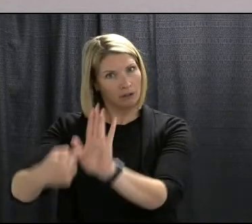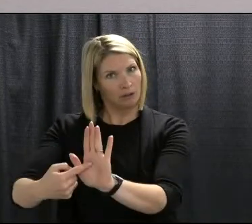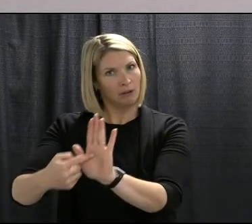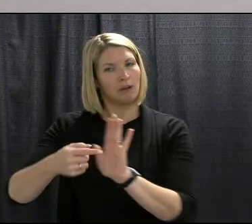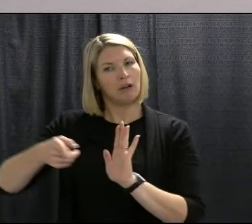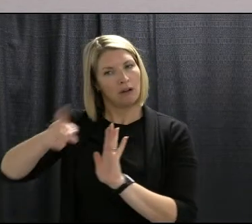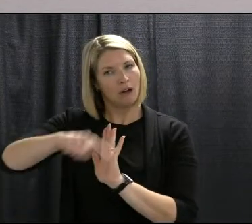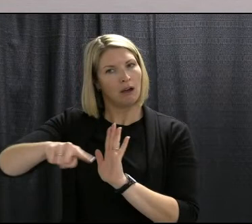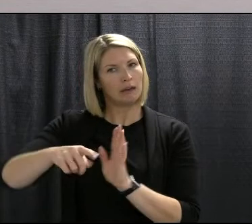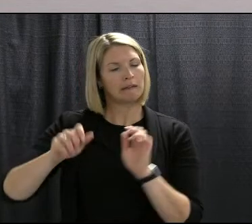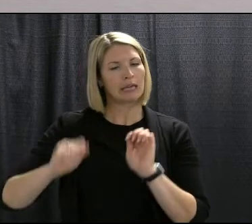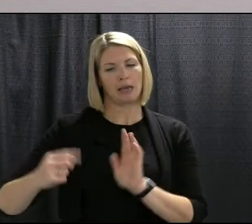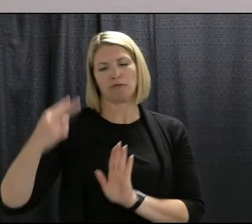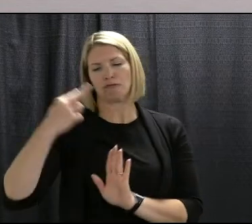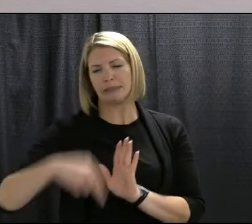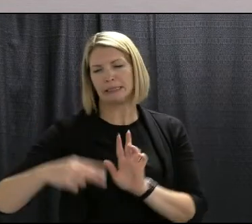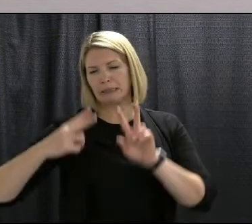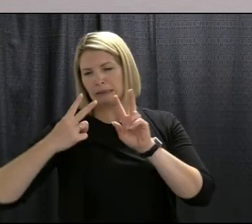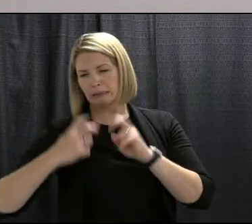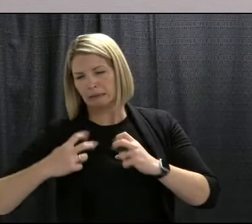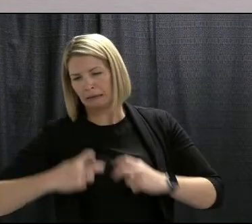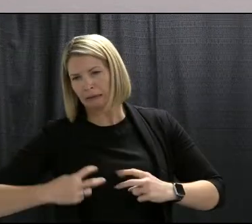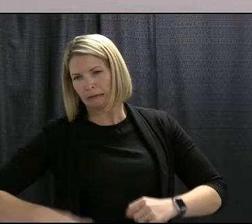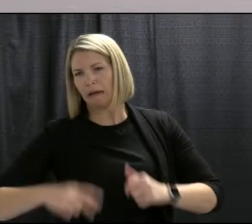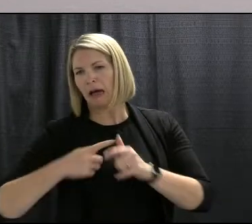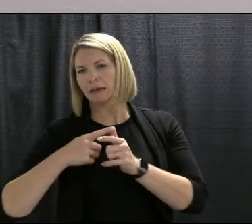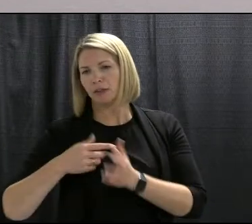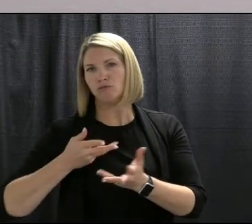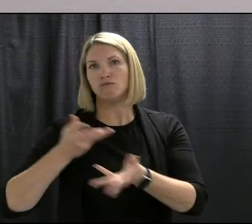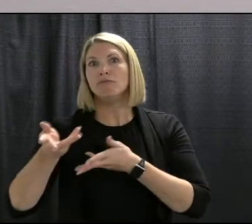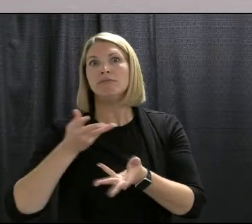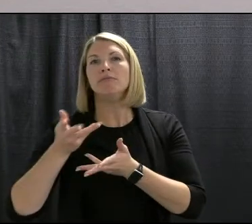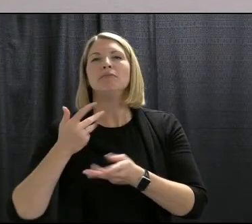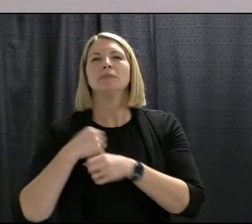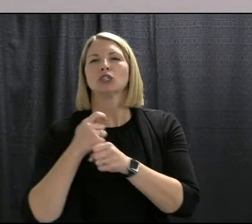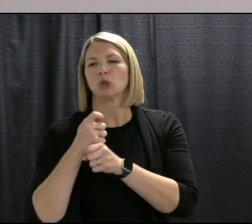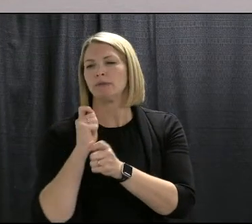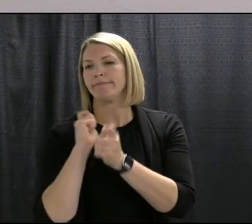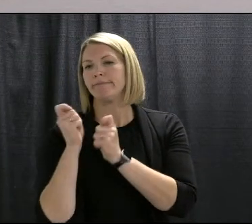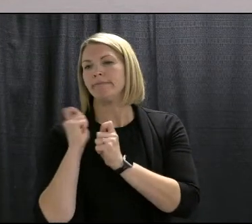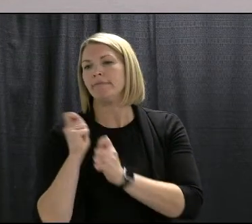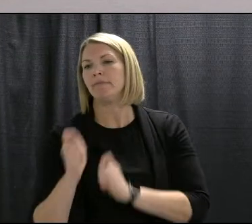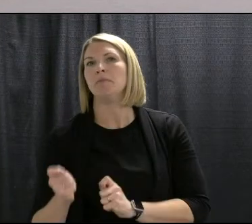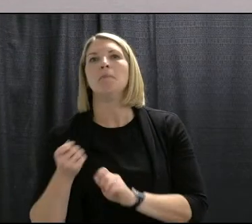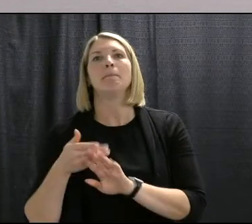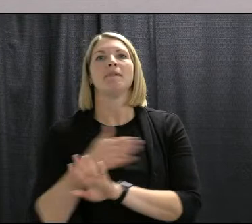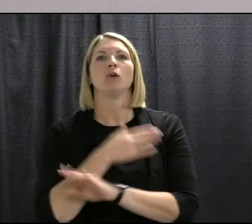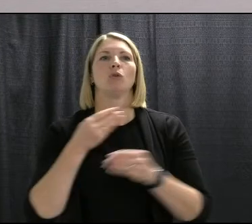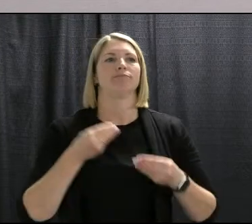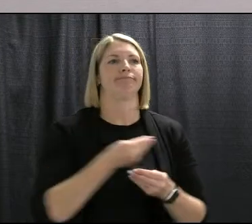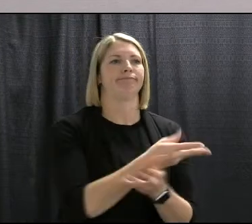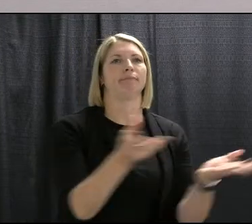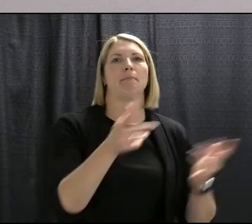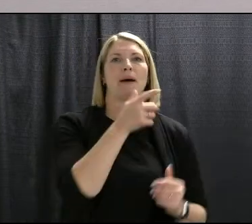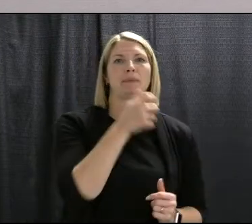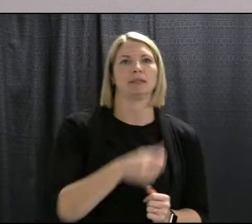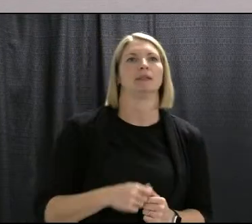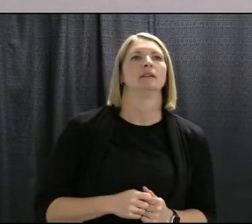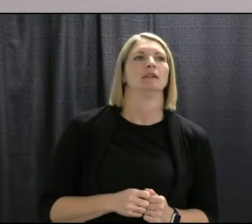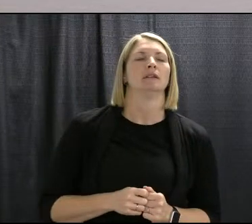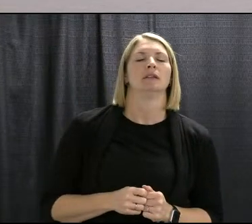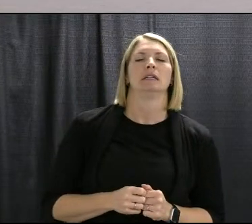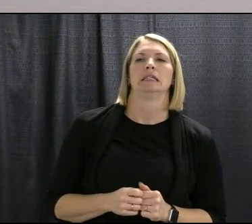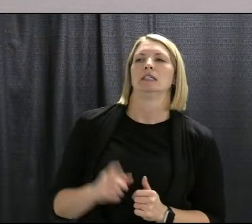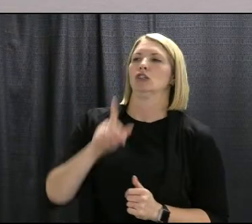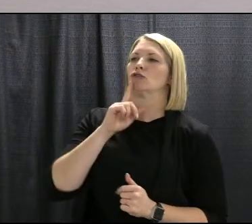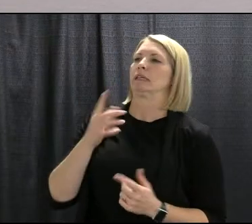outside the public sector into the private sector. So I think the meaningful discussions will be based on this framework. It's important to get it right